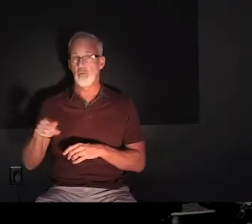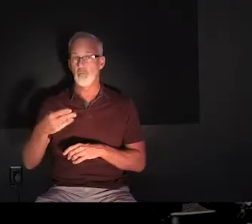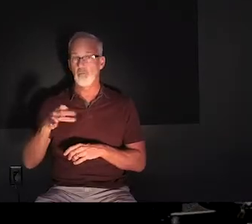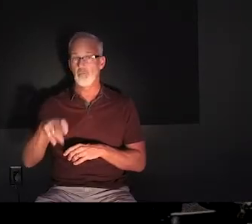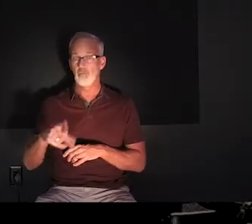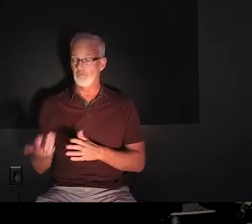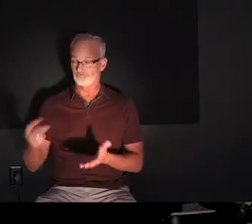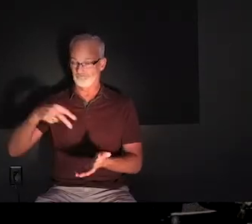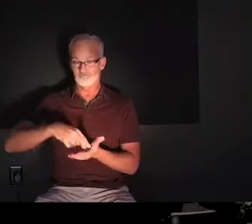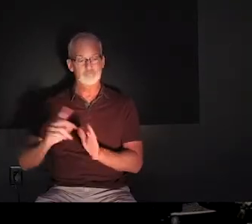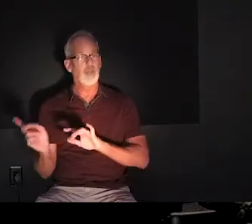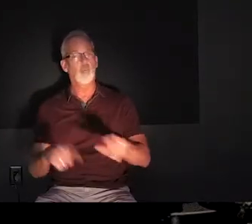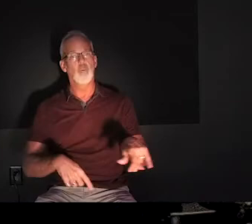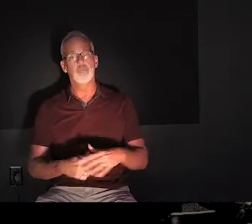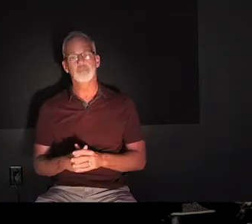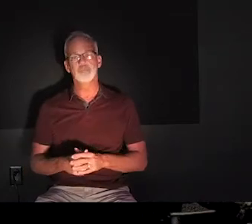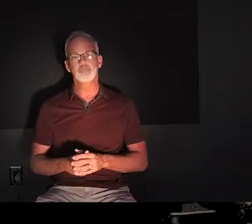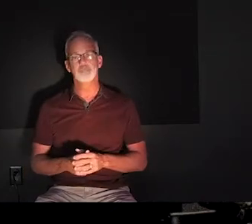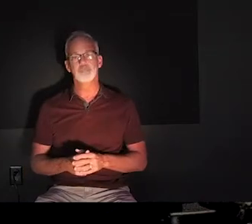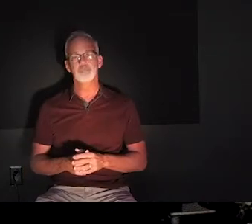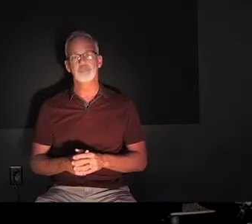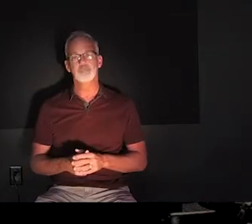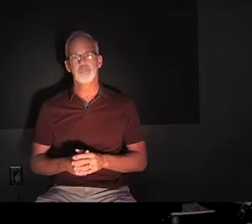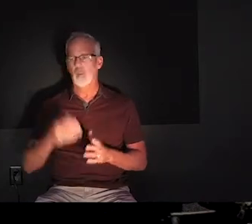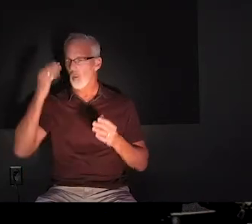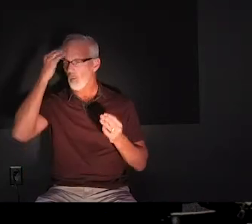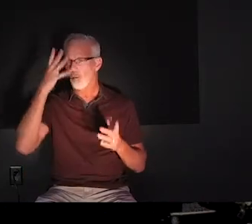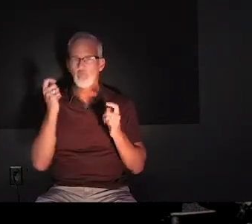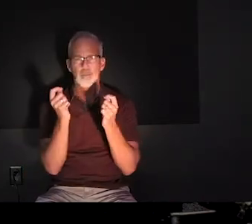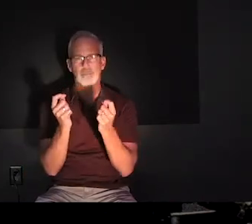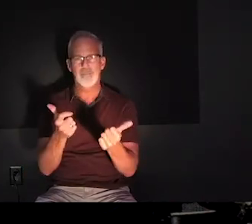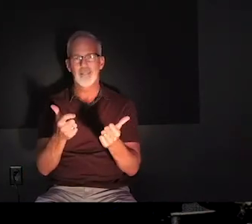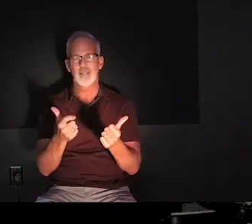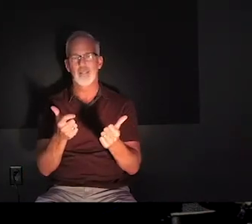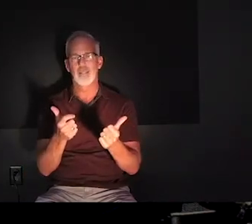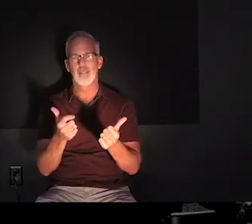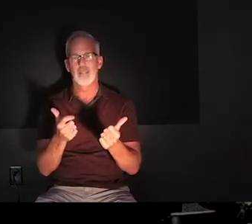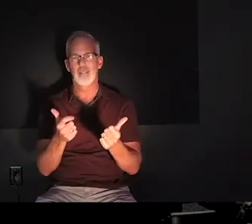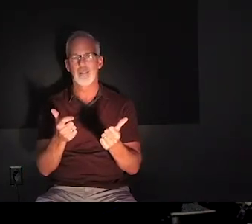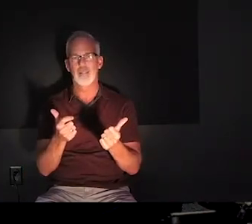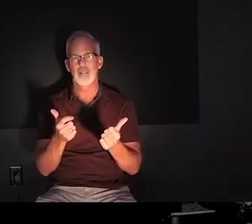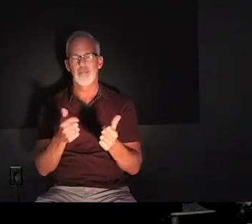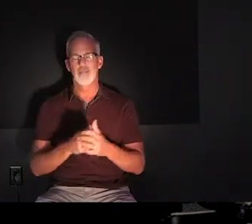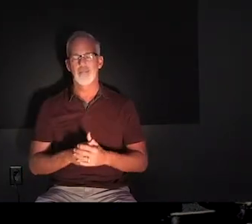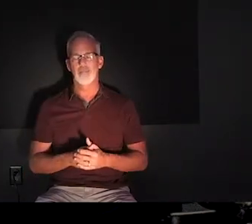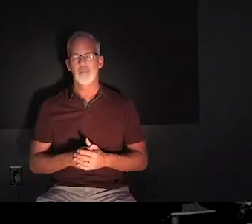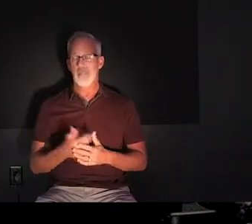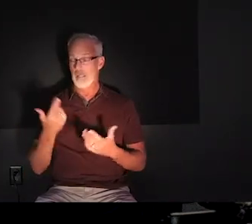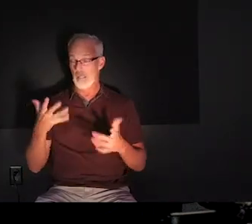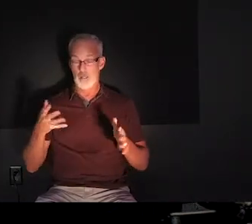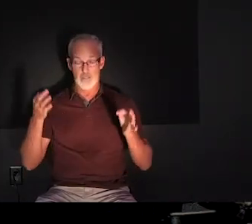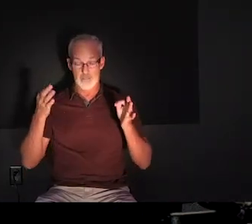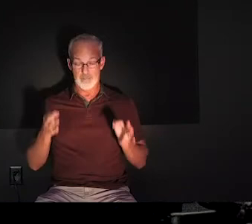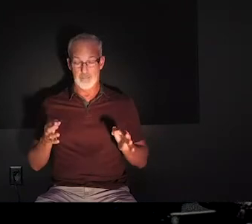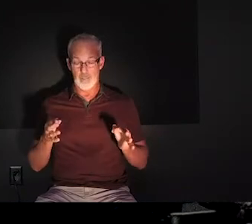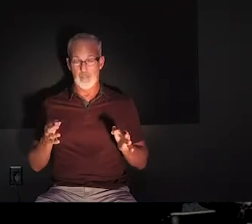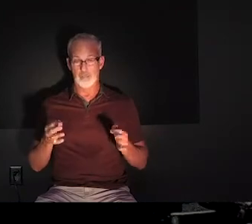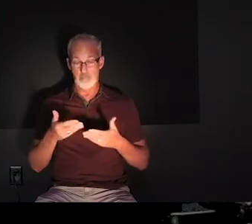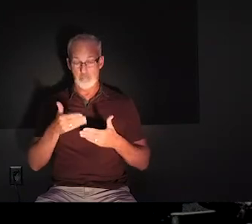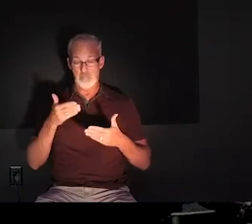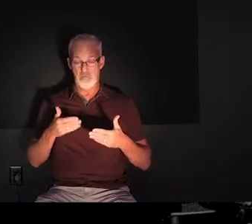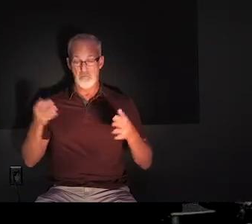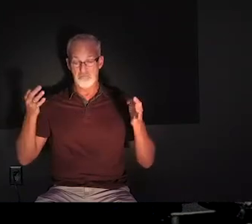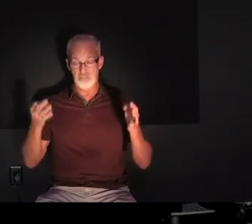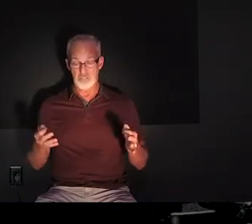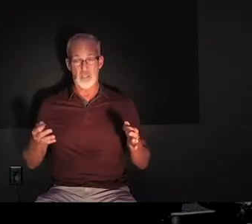The angel spoke to him. Philip's yes was already on the table. He didn't doubt. He didn't